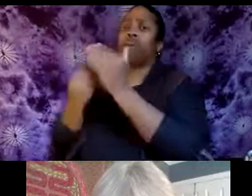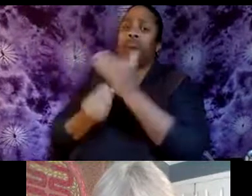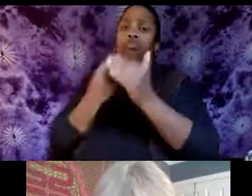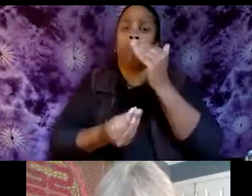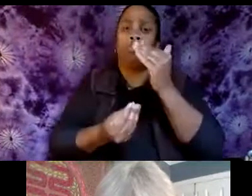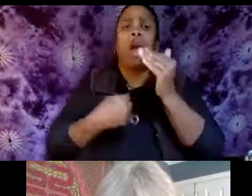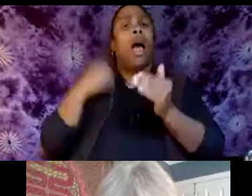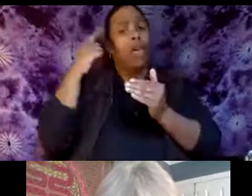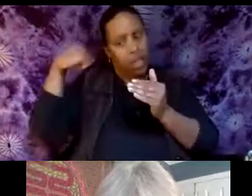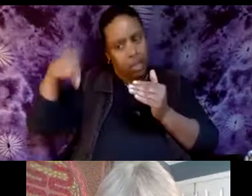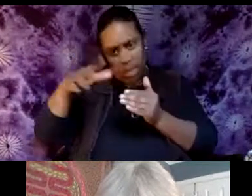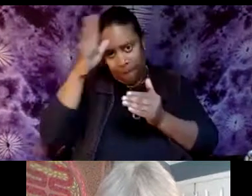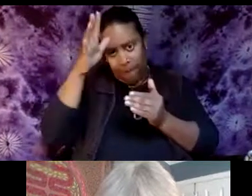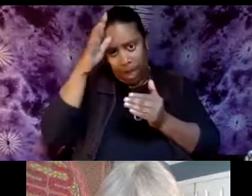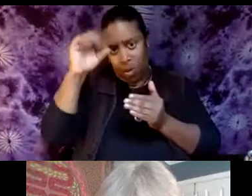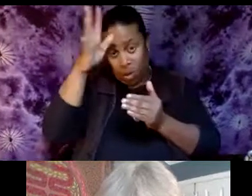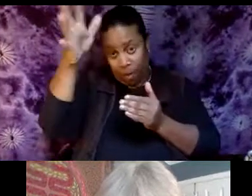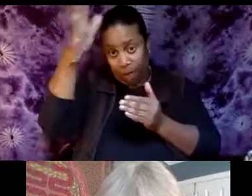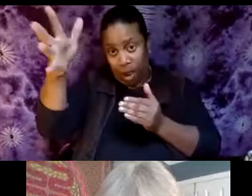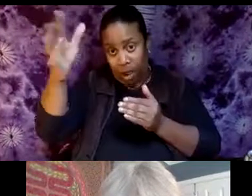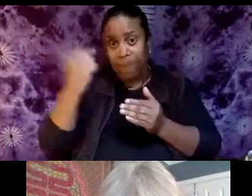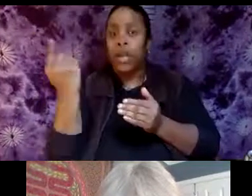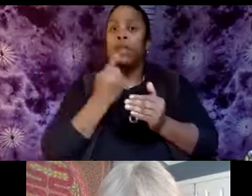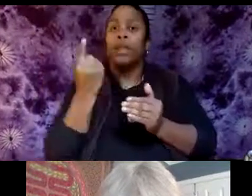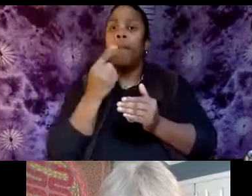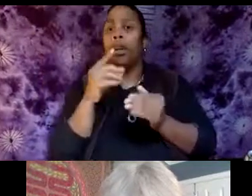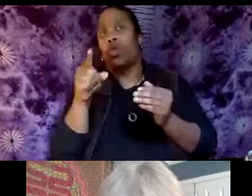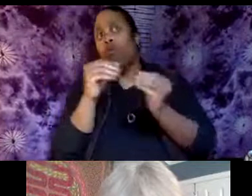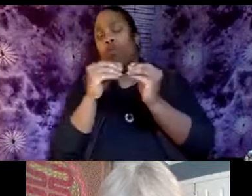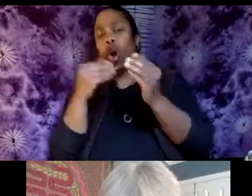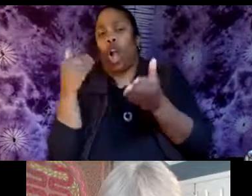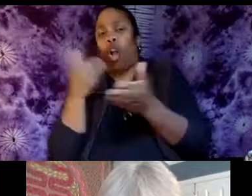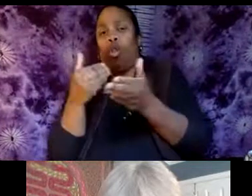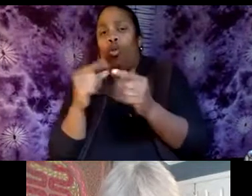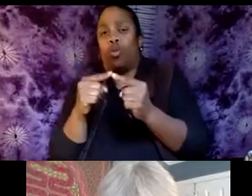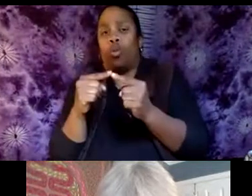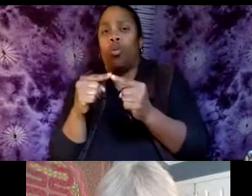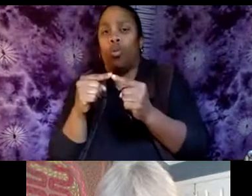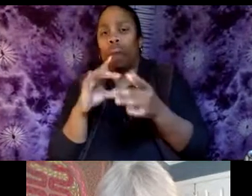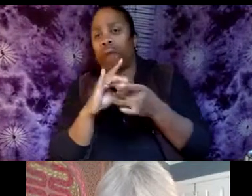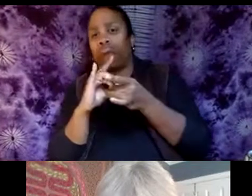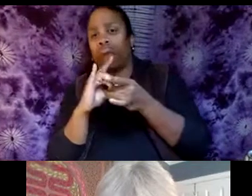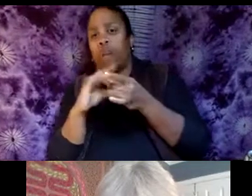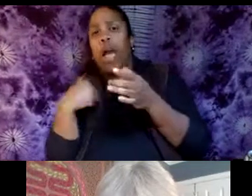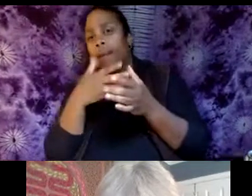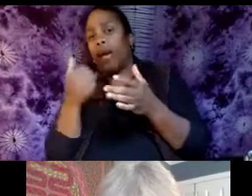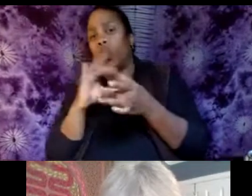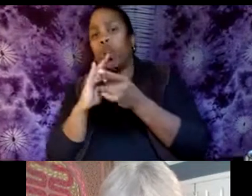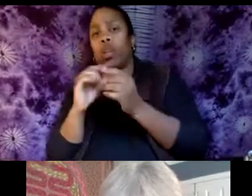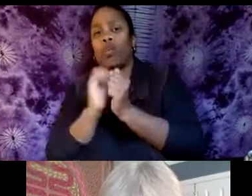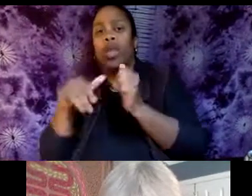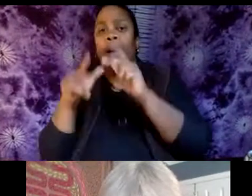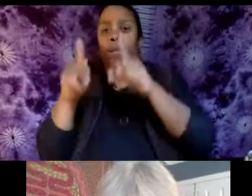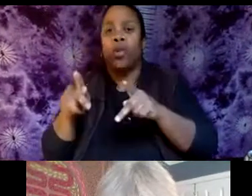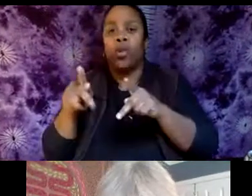or father, but this would be somebody that you might have been a little bit more close to. You might have had a better relationship with this person, so that's why I'm feeling